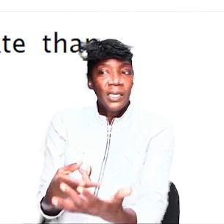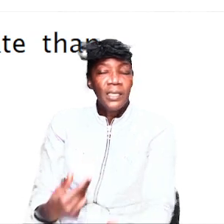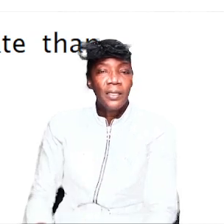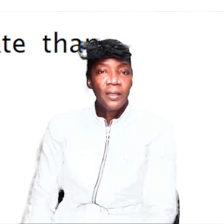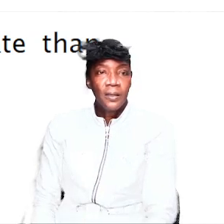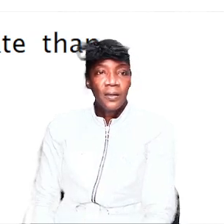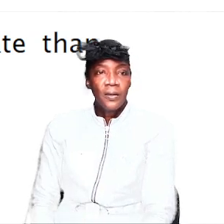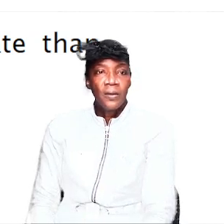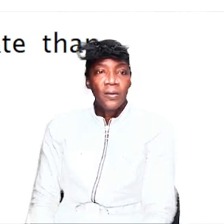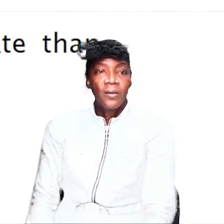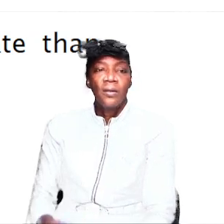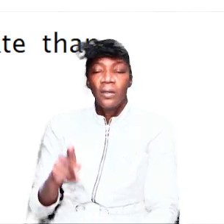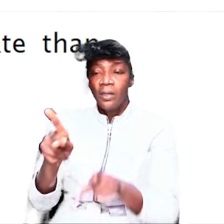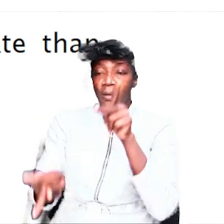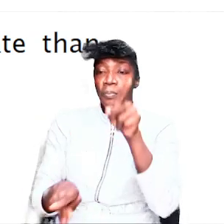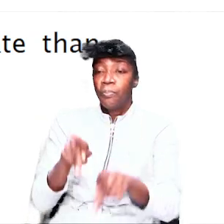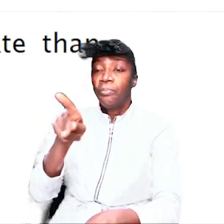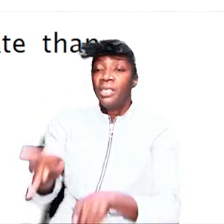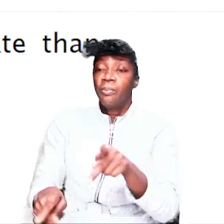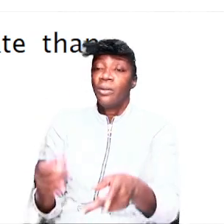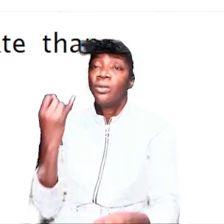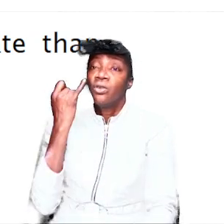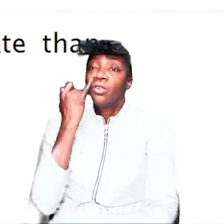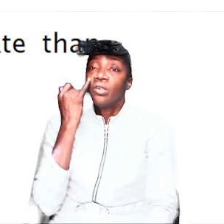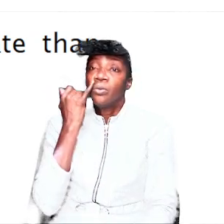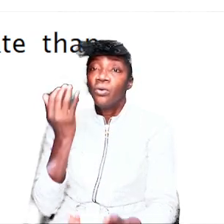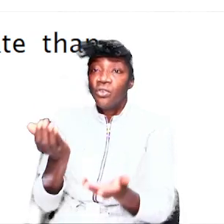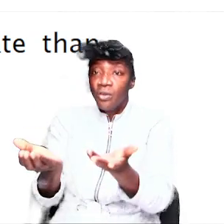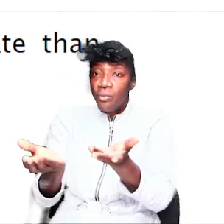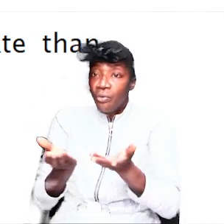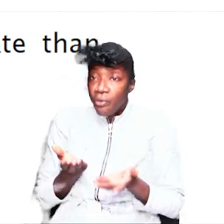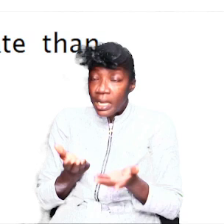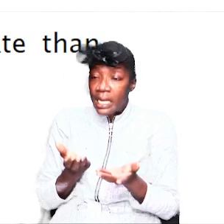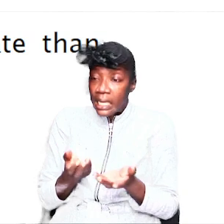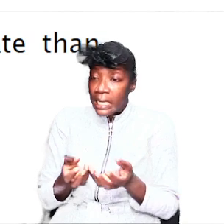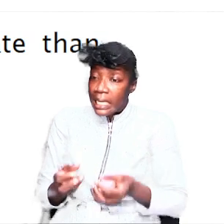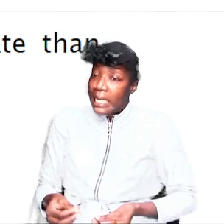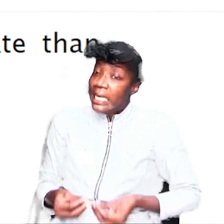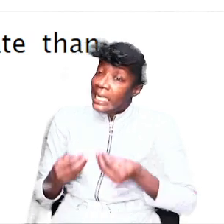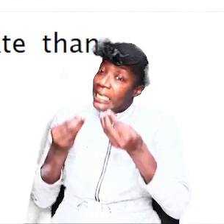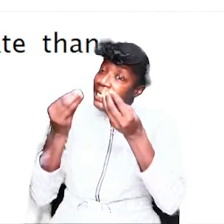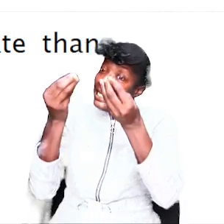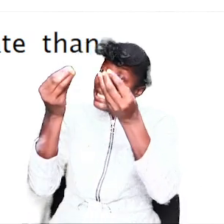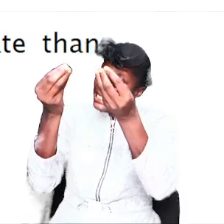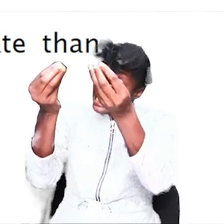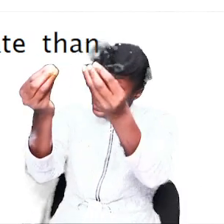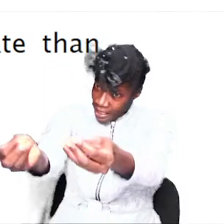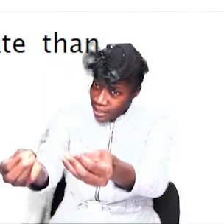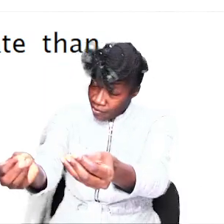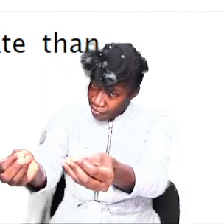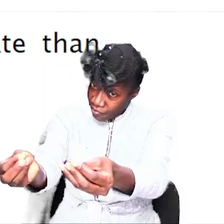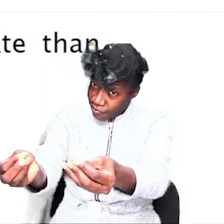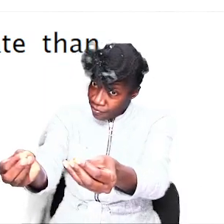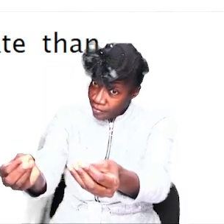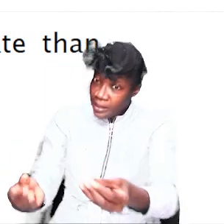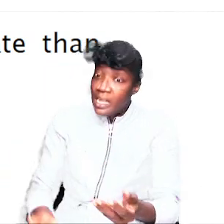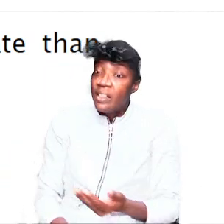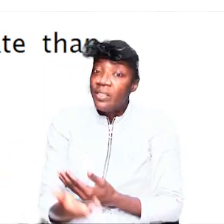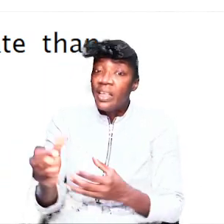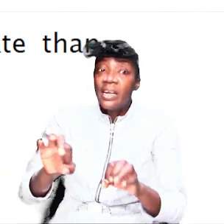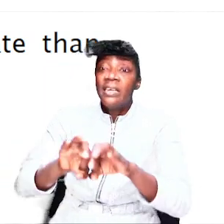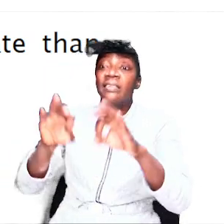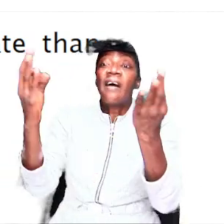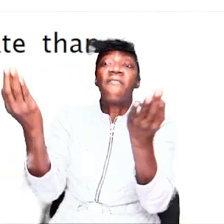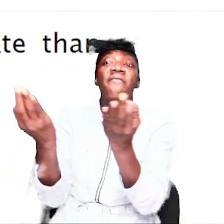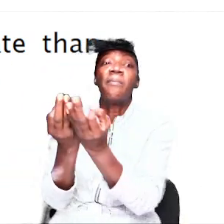the people were supposed to bring gift to him, but there was a family, right, that did not